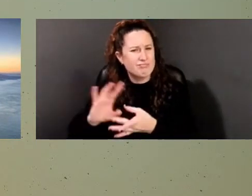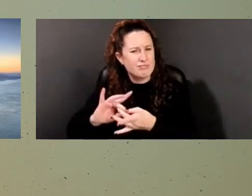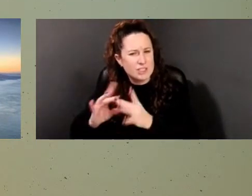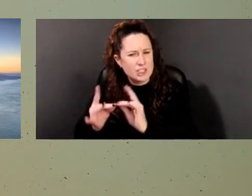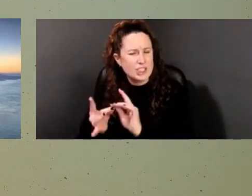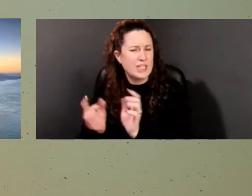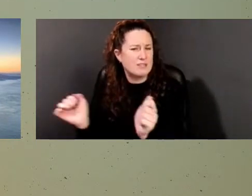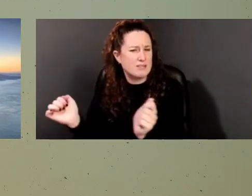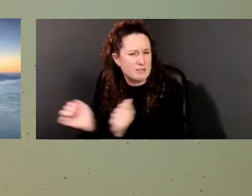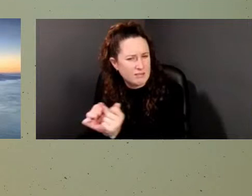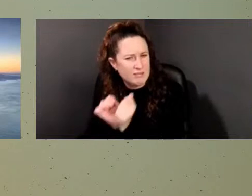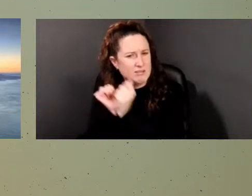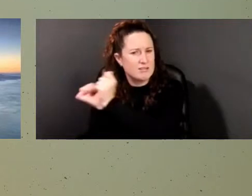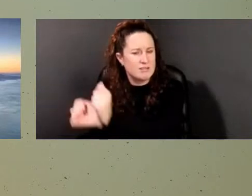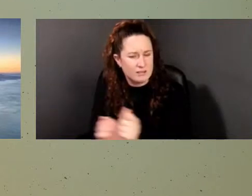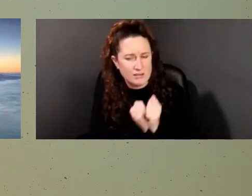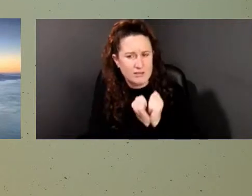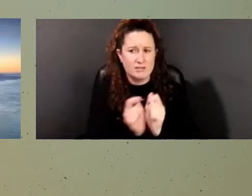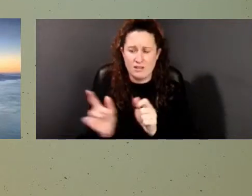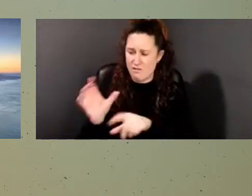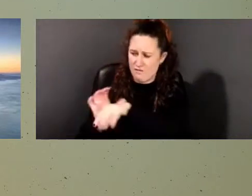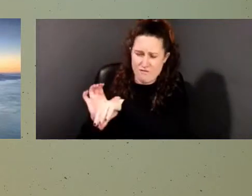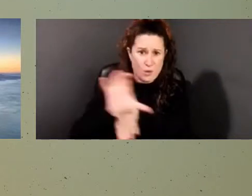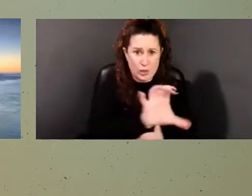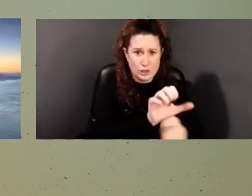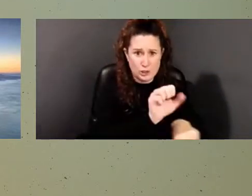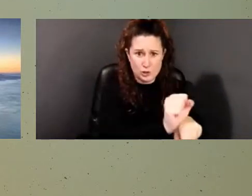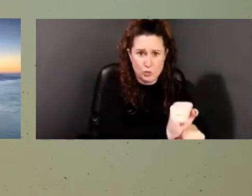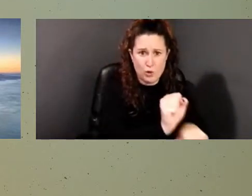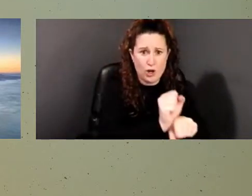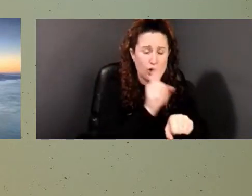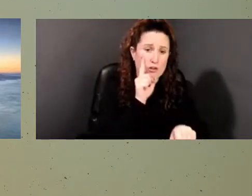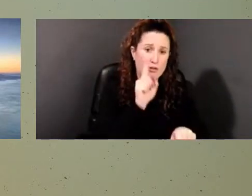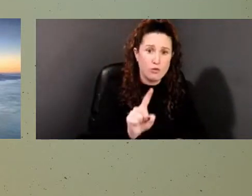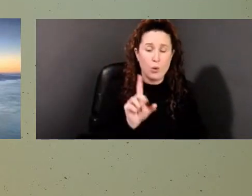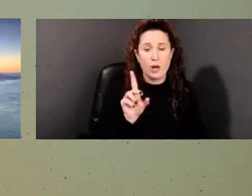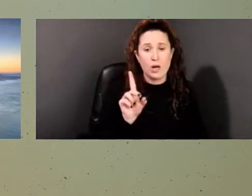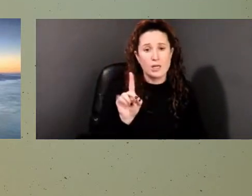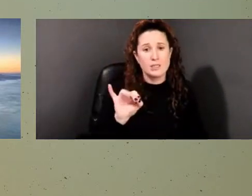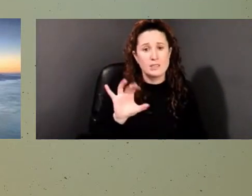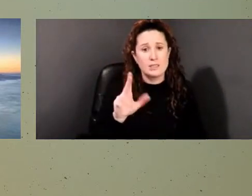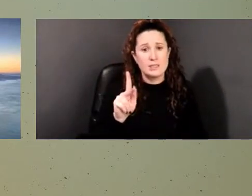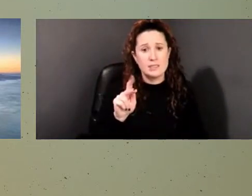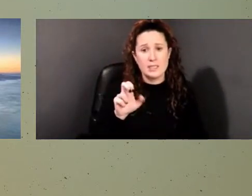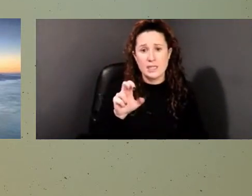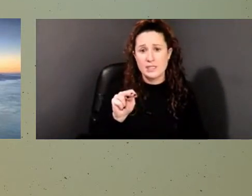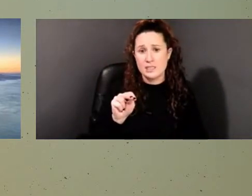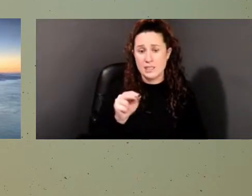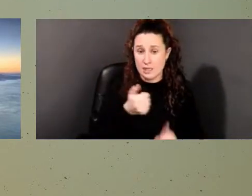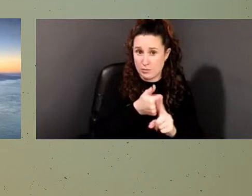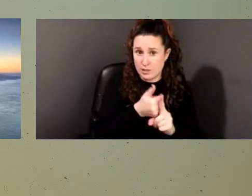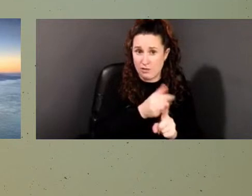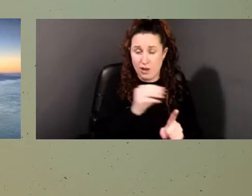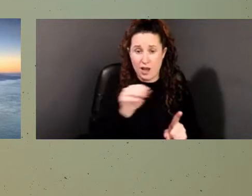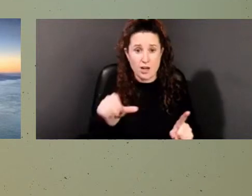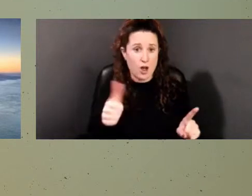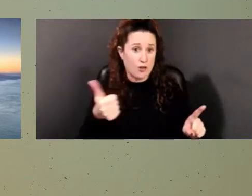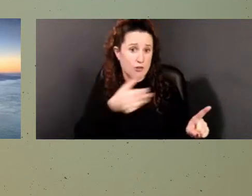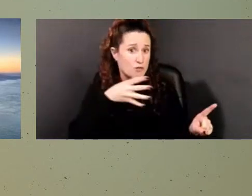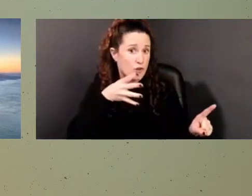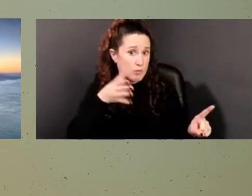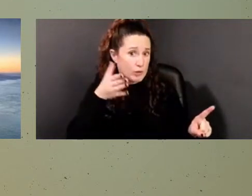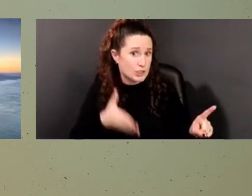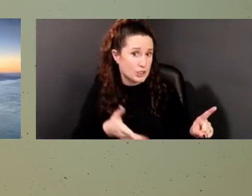benefit of the Dickinson and the tenant farmers that were there. So we've got a series